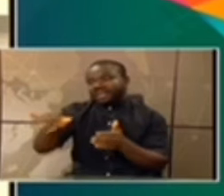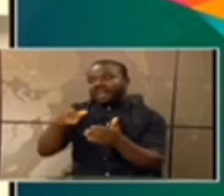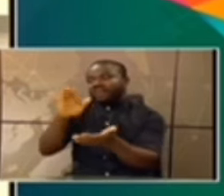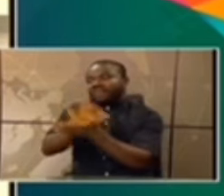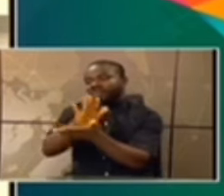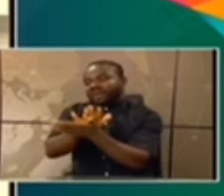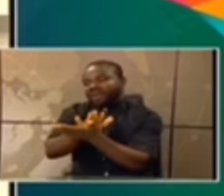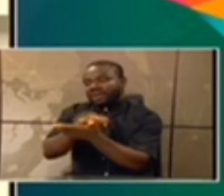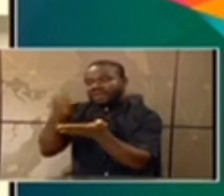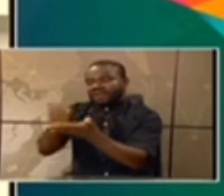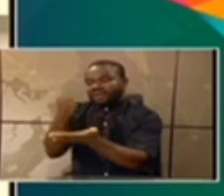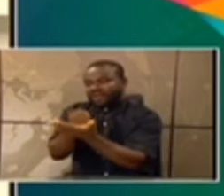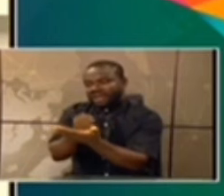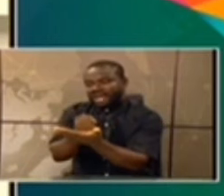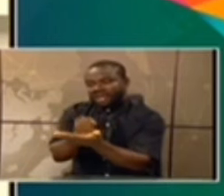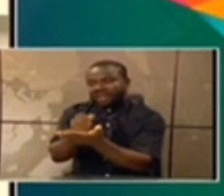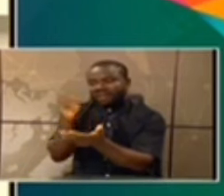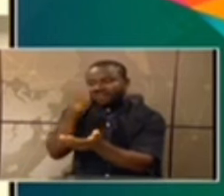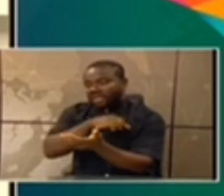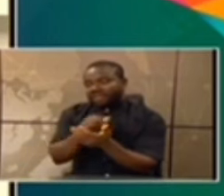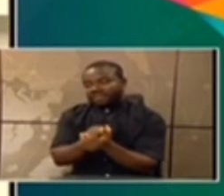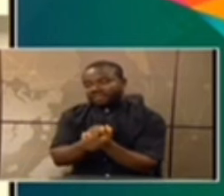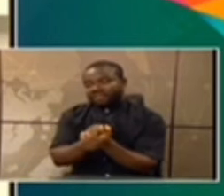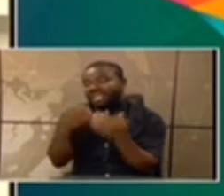Enru akura uko chubi $5,000. Ewa asasa no openi.